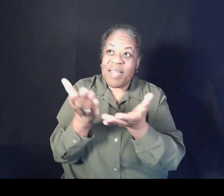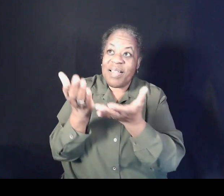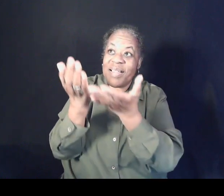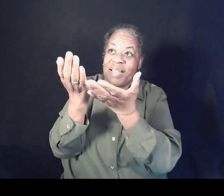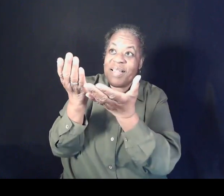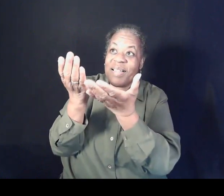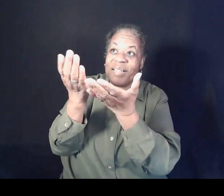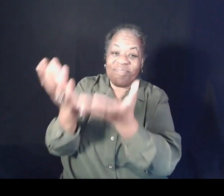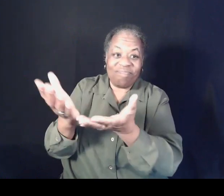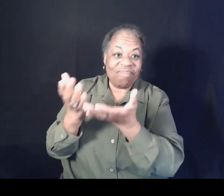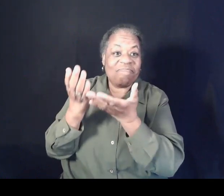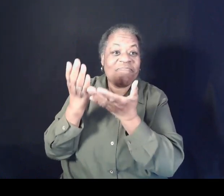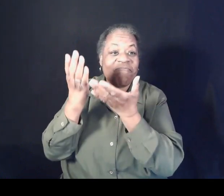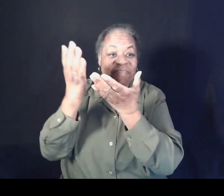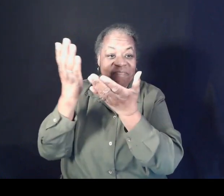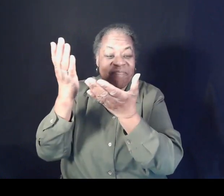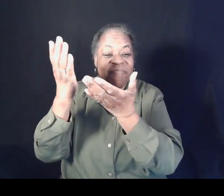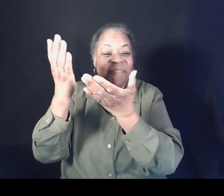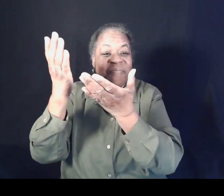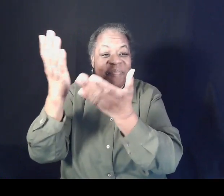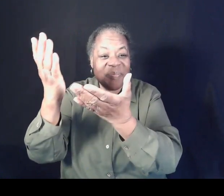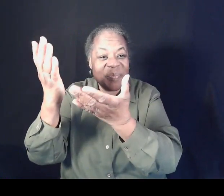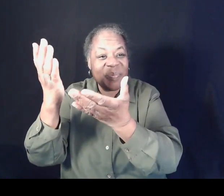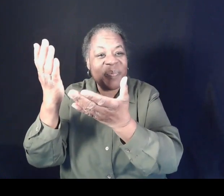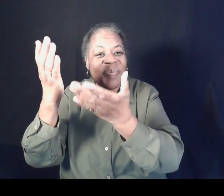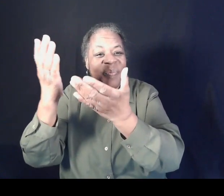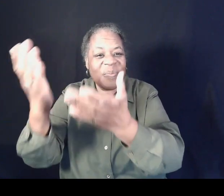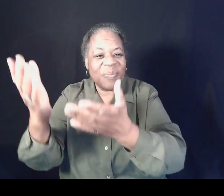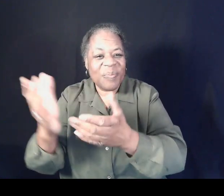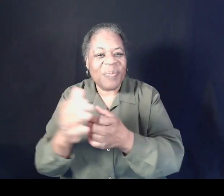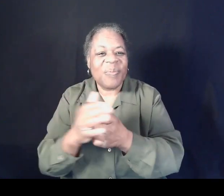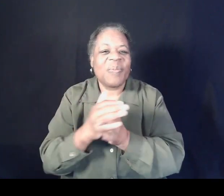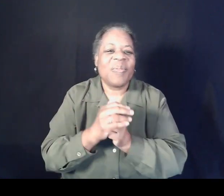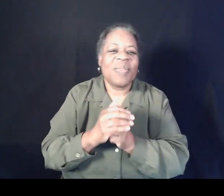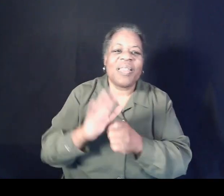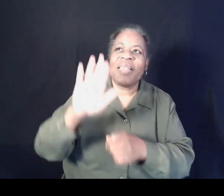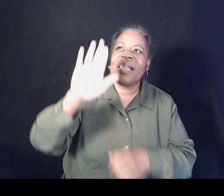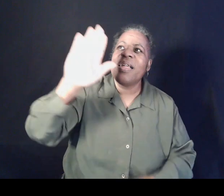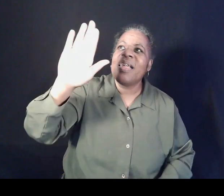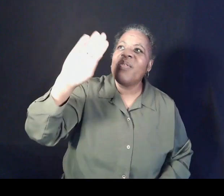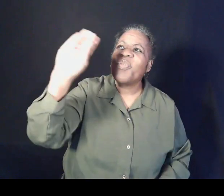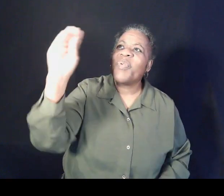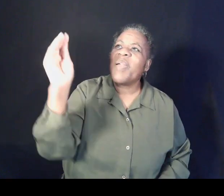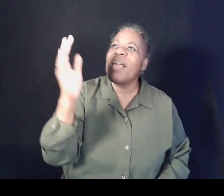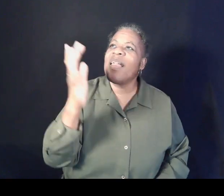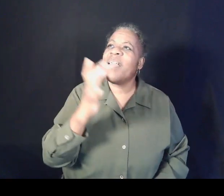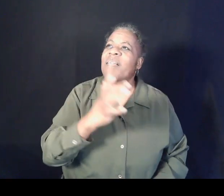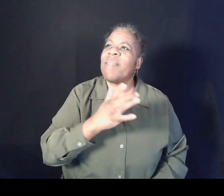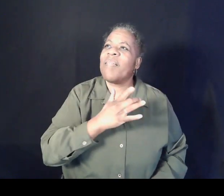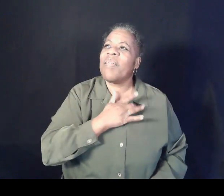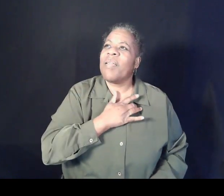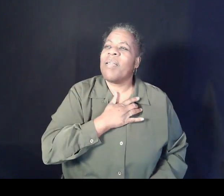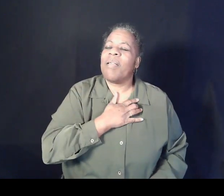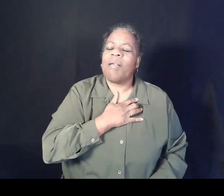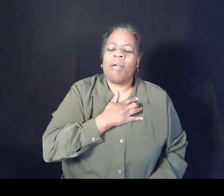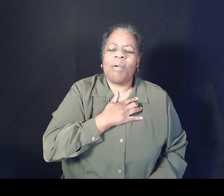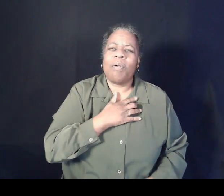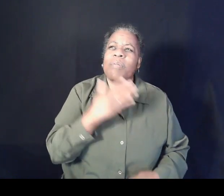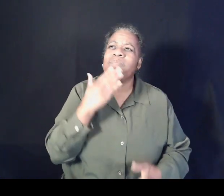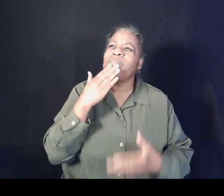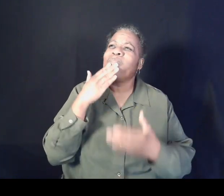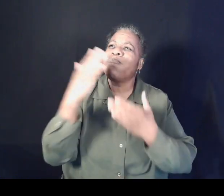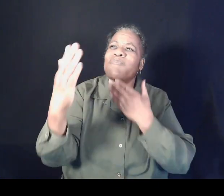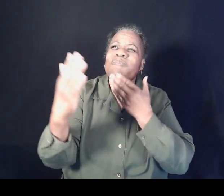your offering. Sing if you've known his